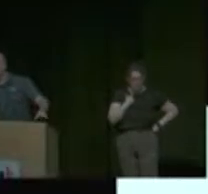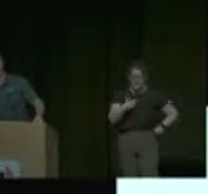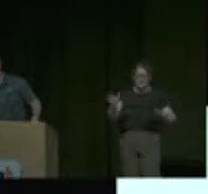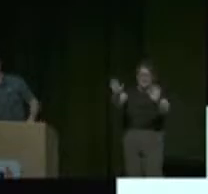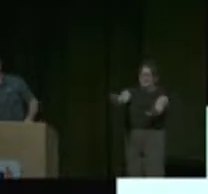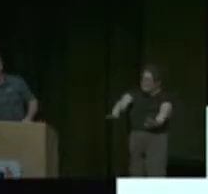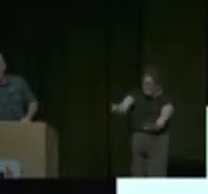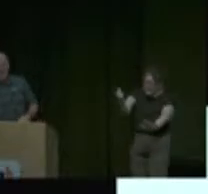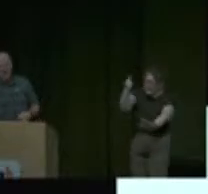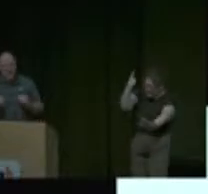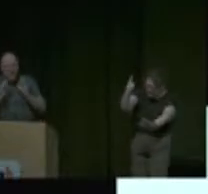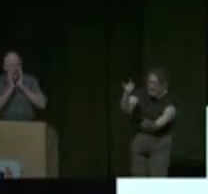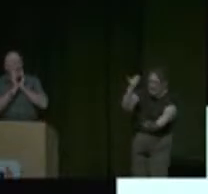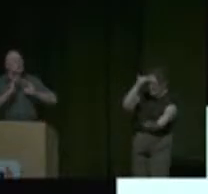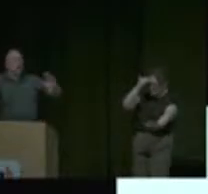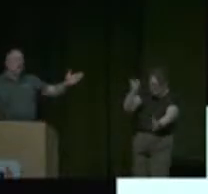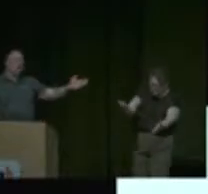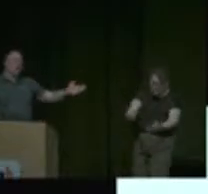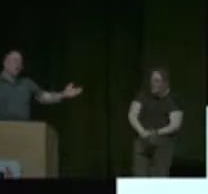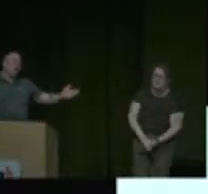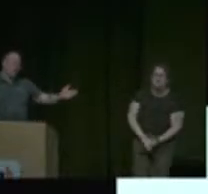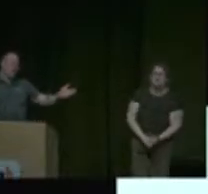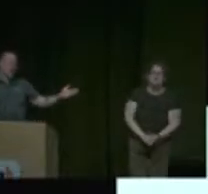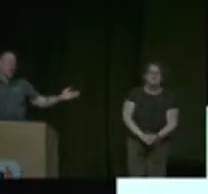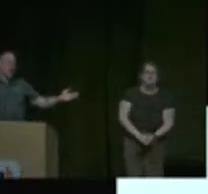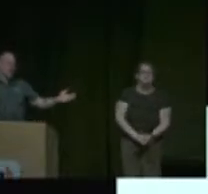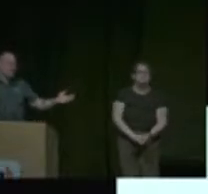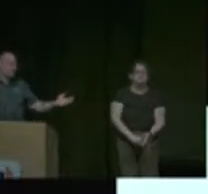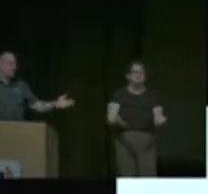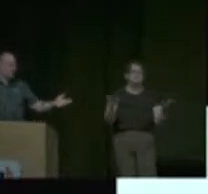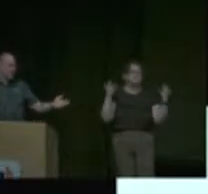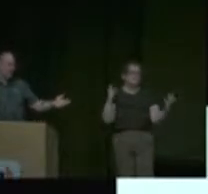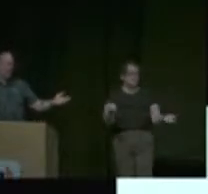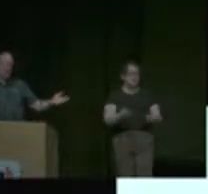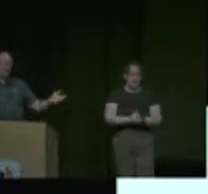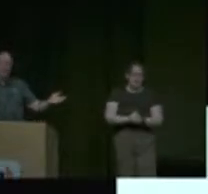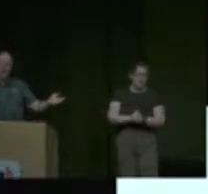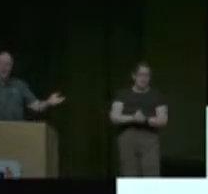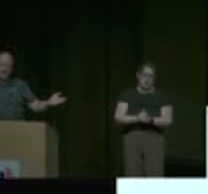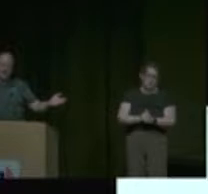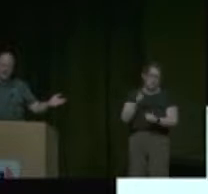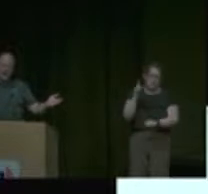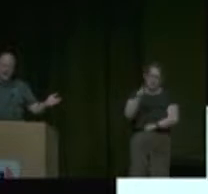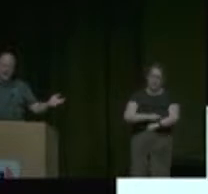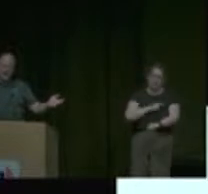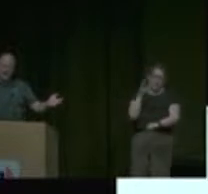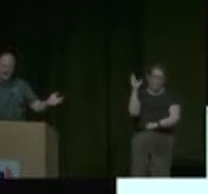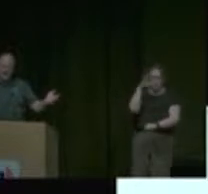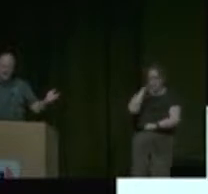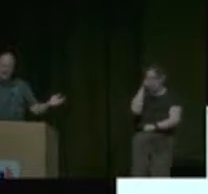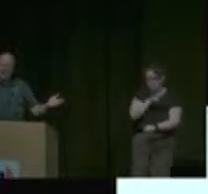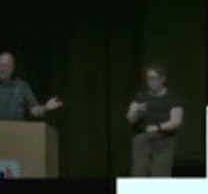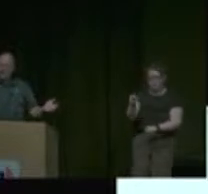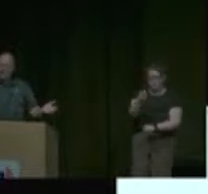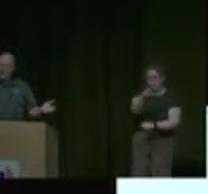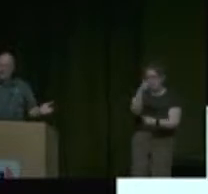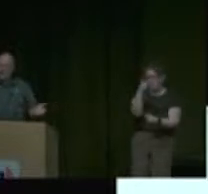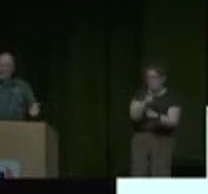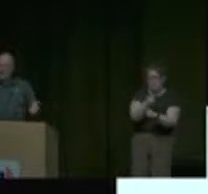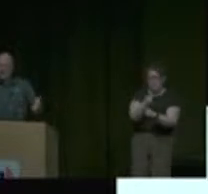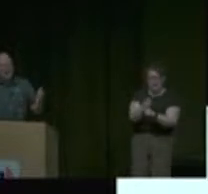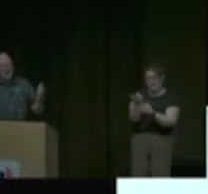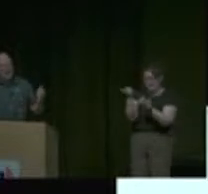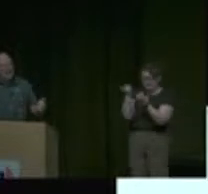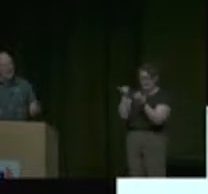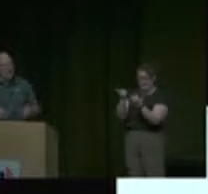I got it. So, what a long, strange trip it has been, right? Where we are